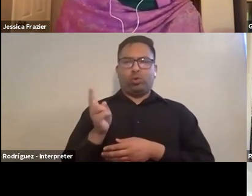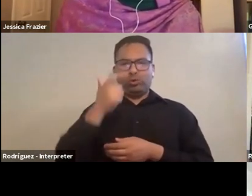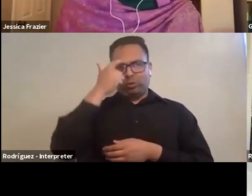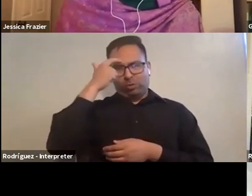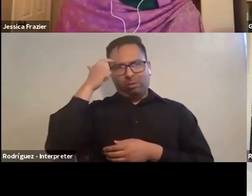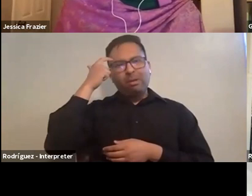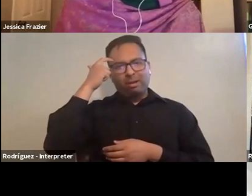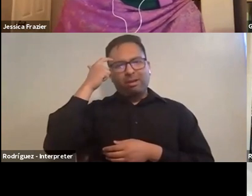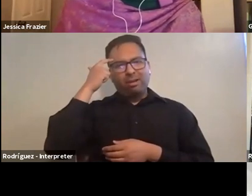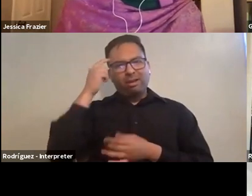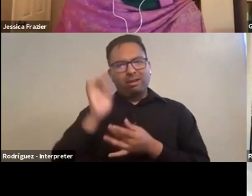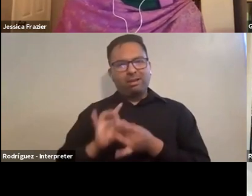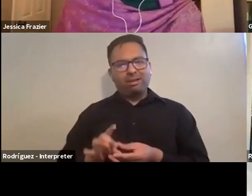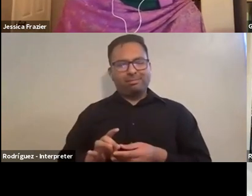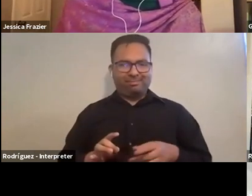Mm-hmm. Terrific.